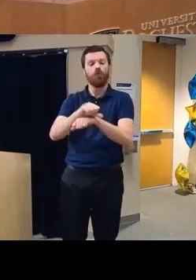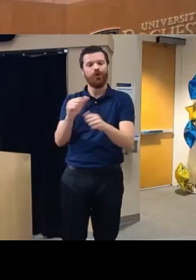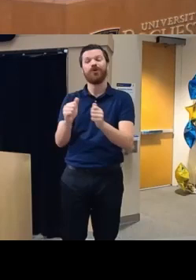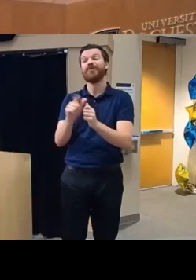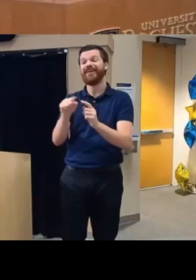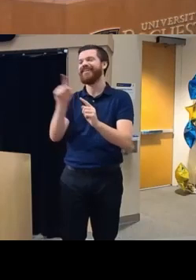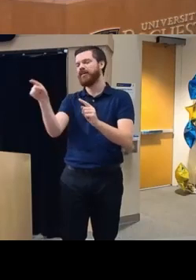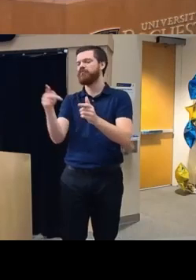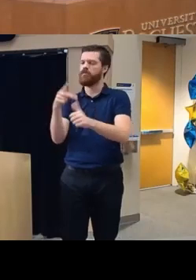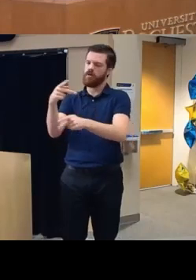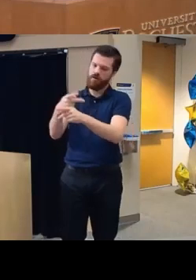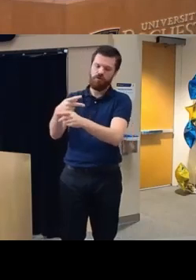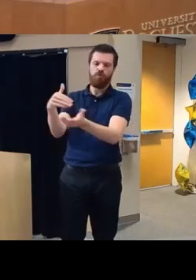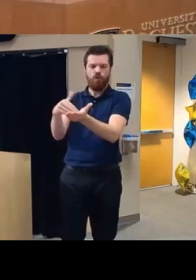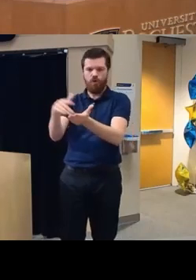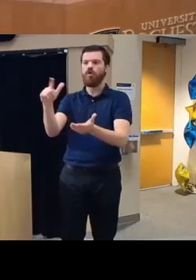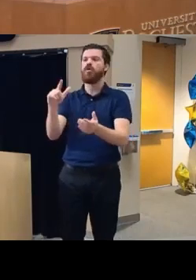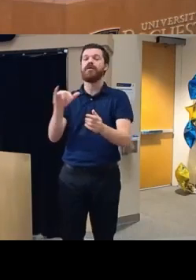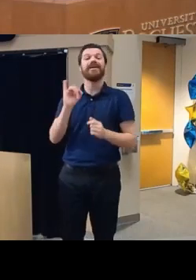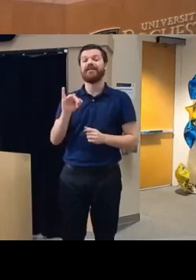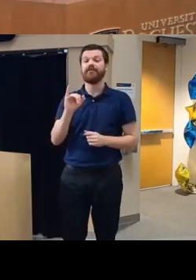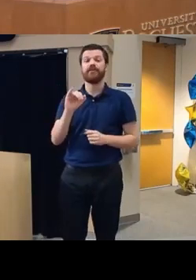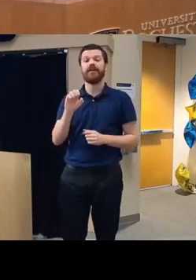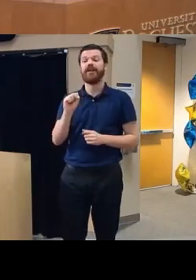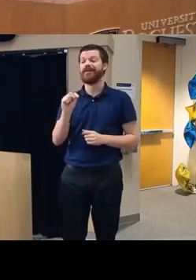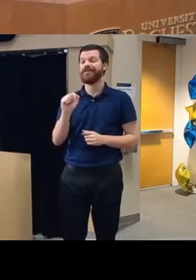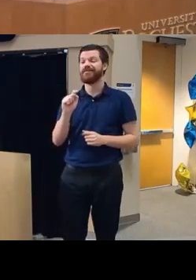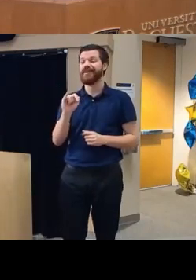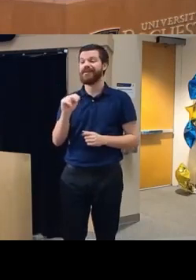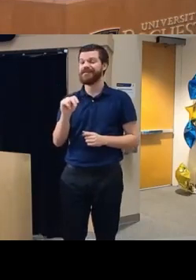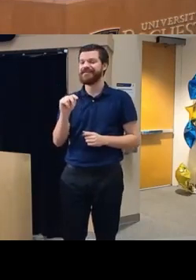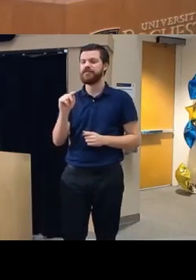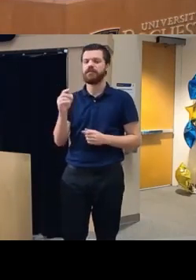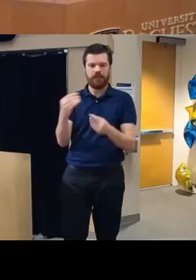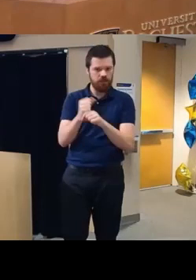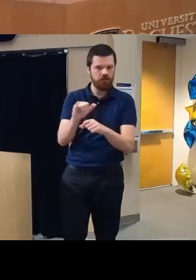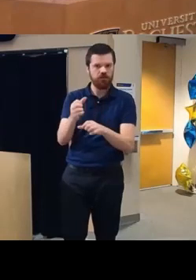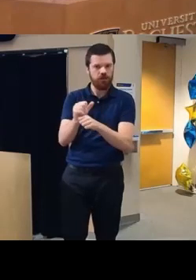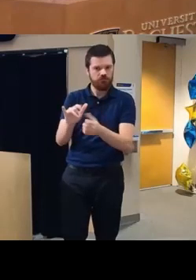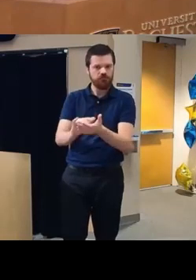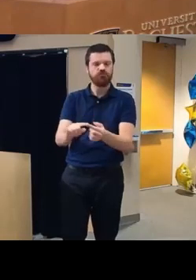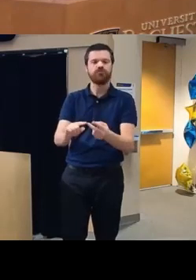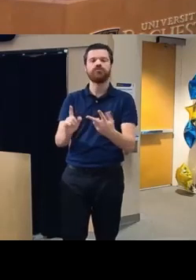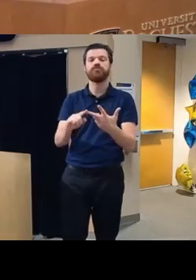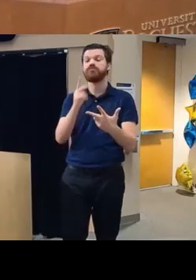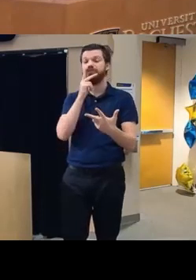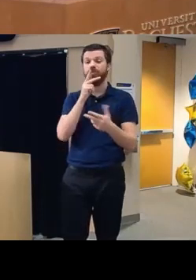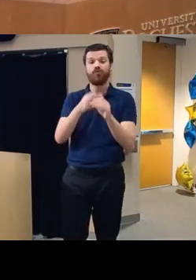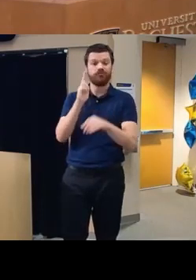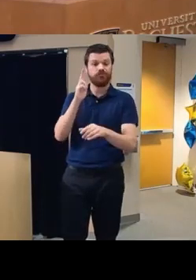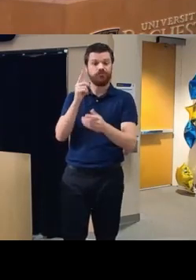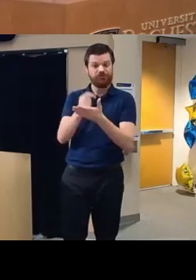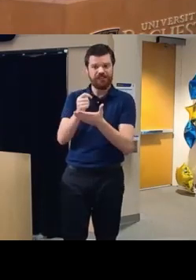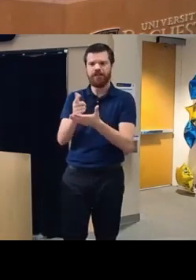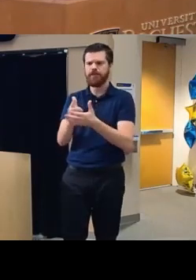care doctors, to help people get on a statin if they needed that, to work to help get people smoking cessation treatment.